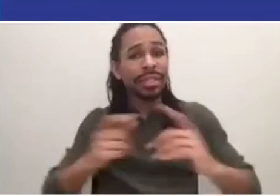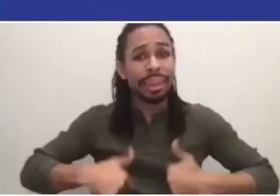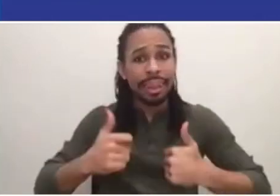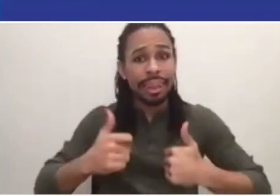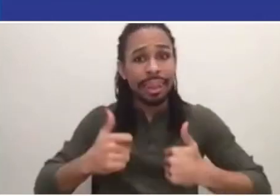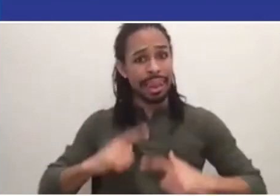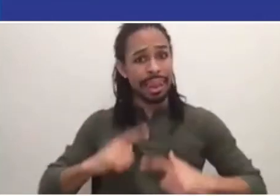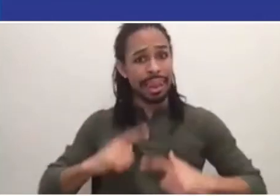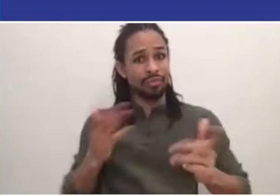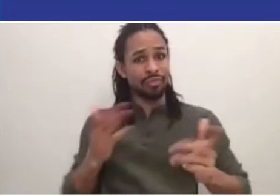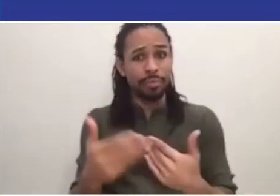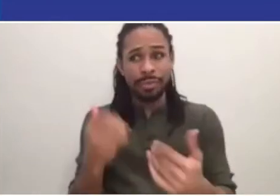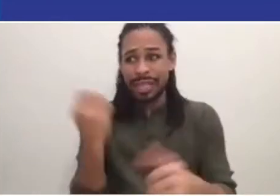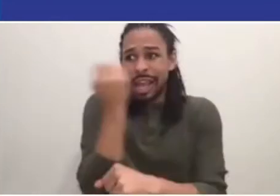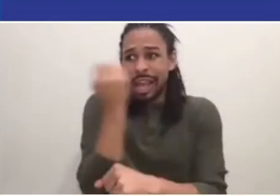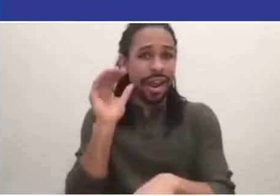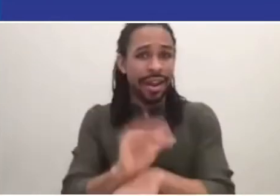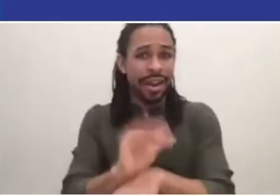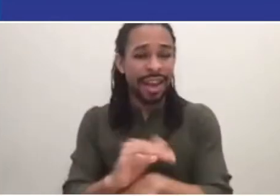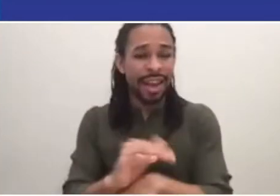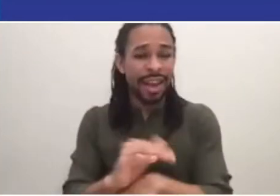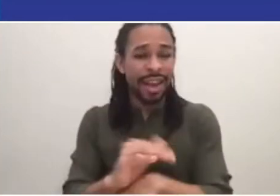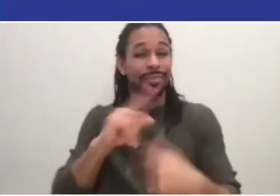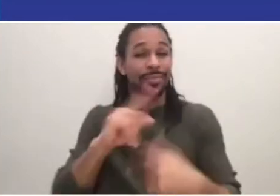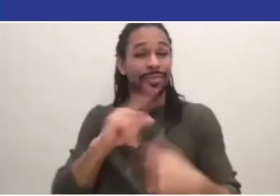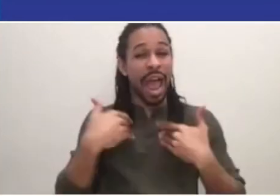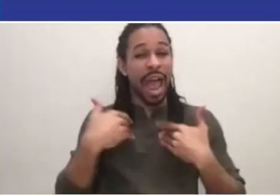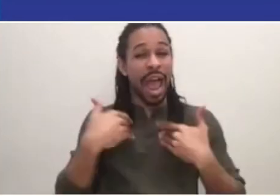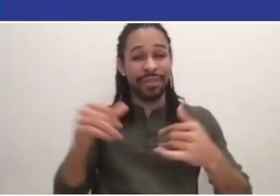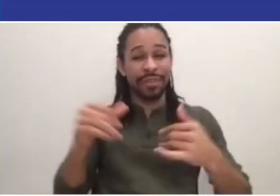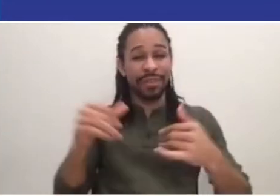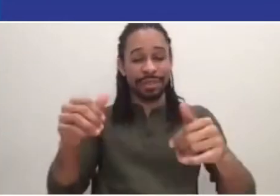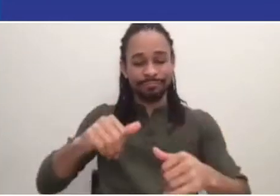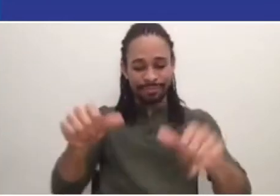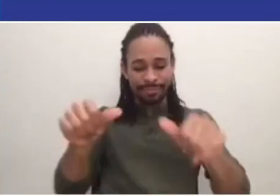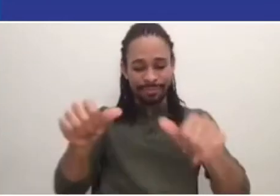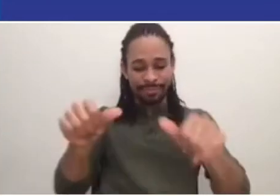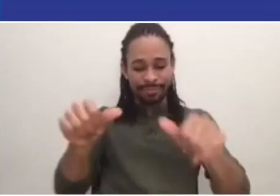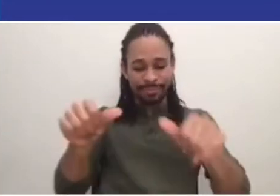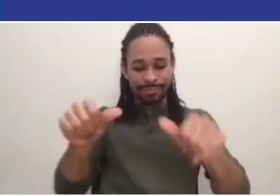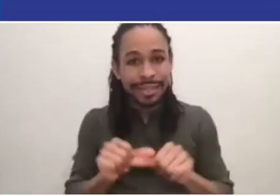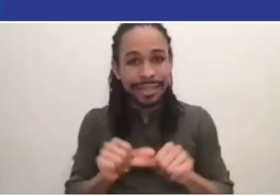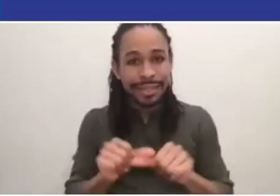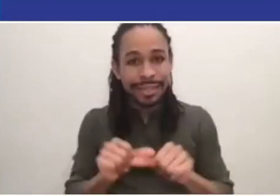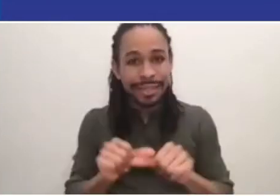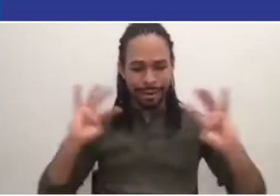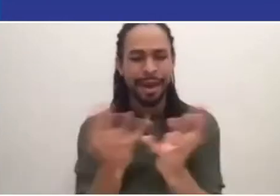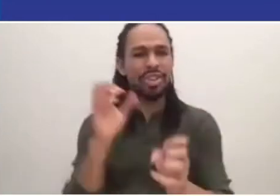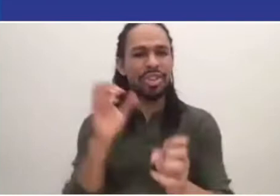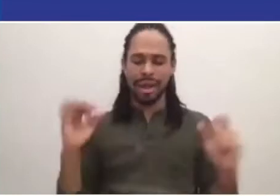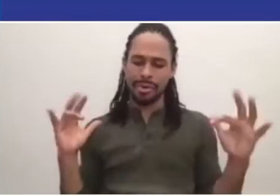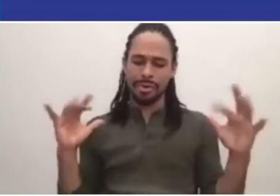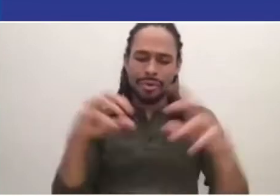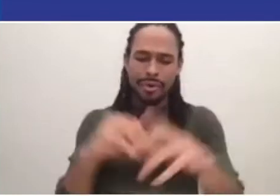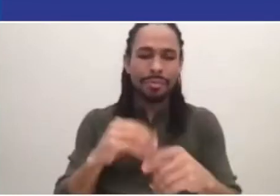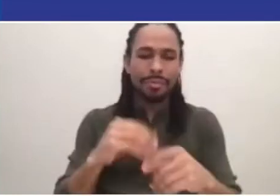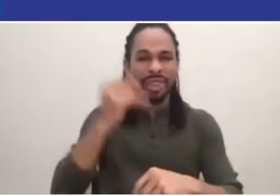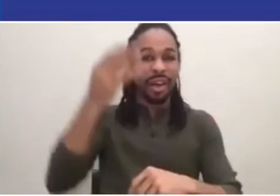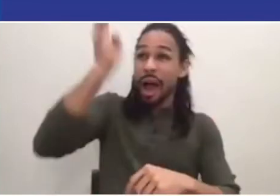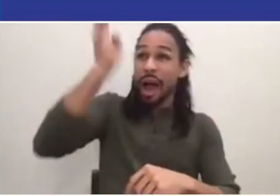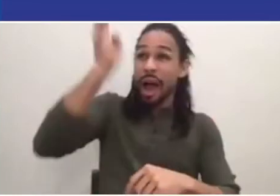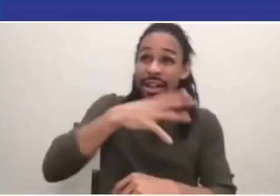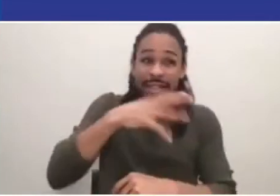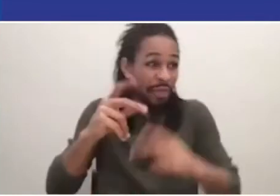faithful, there are arms and bodies of the community to catch them if they fall. It is